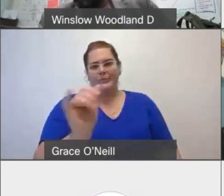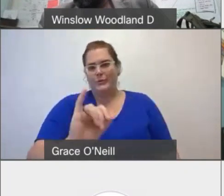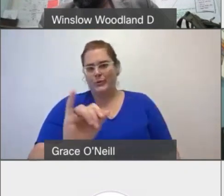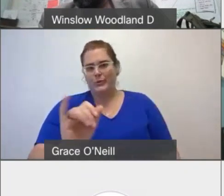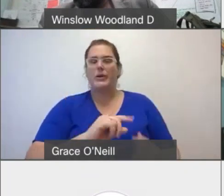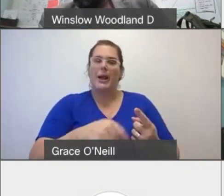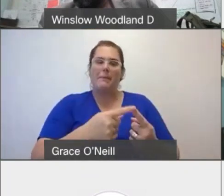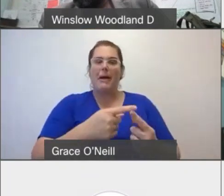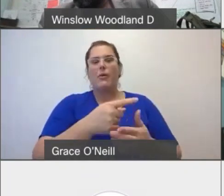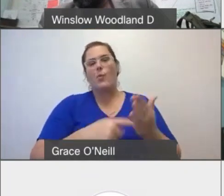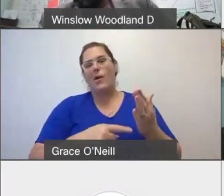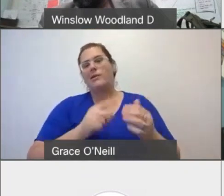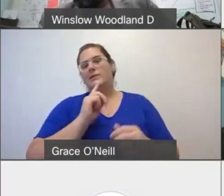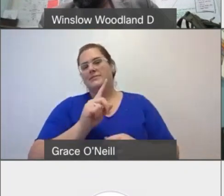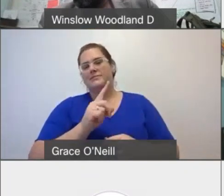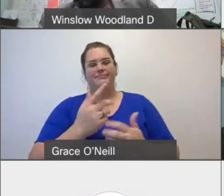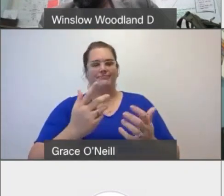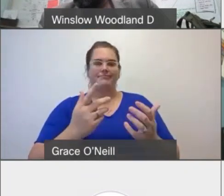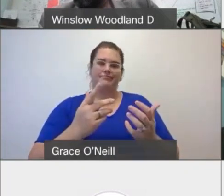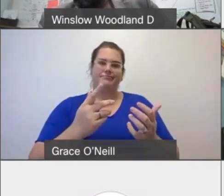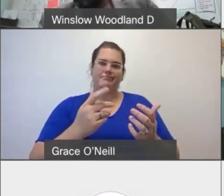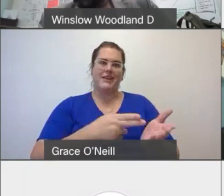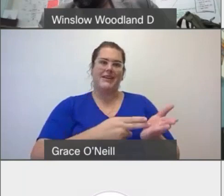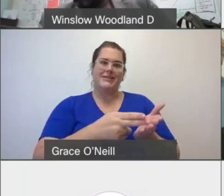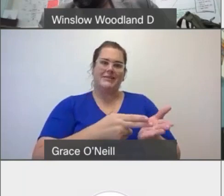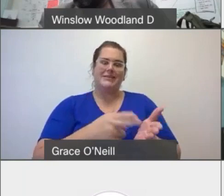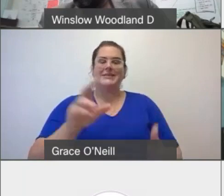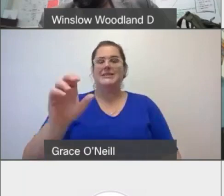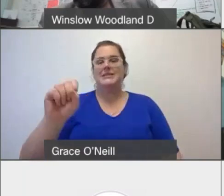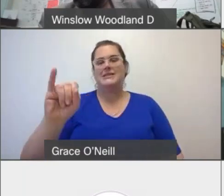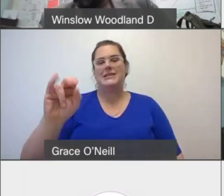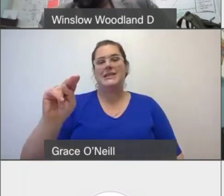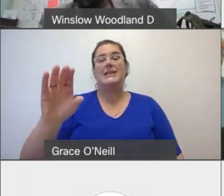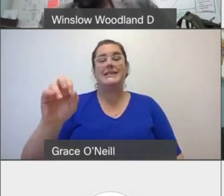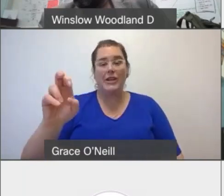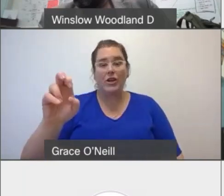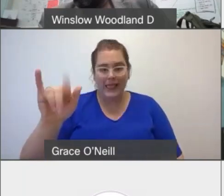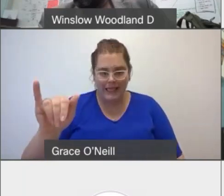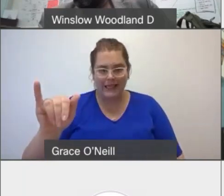what constitutes a sincerely held religious belief that would allow for a waiver.